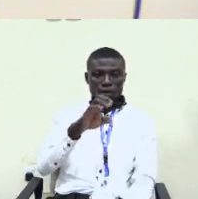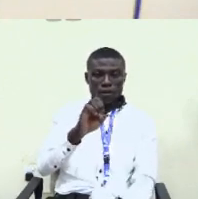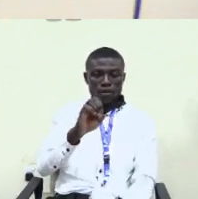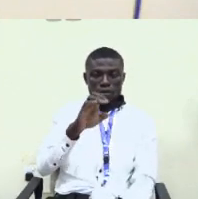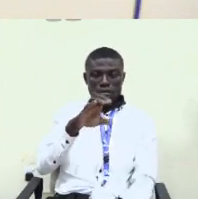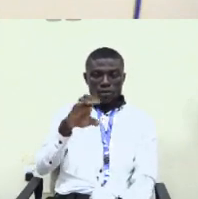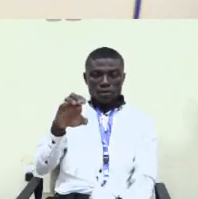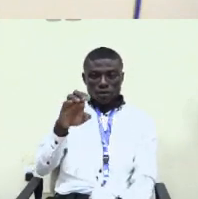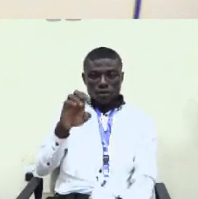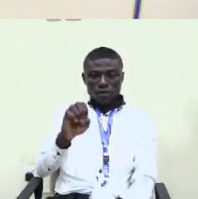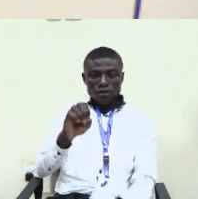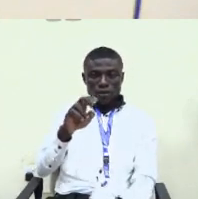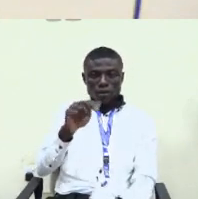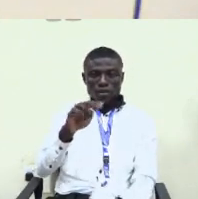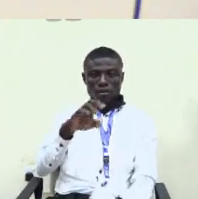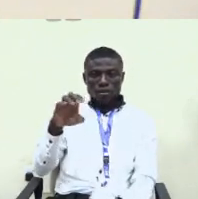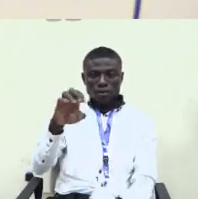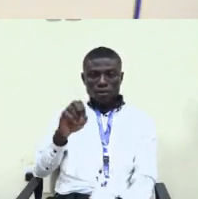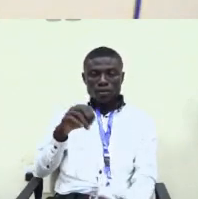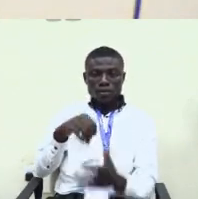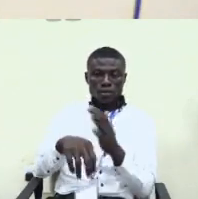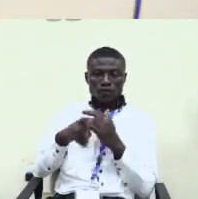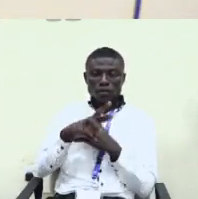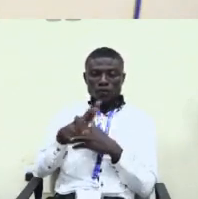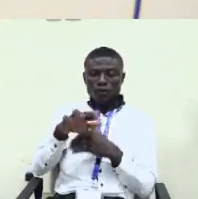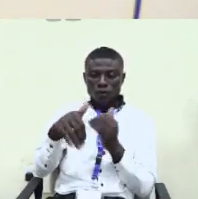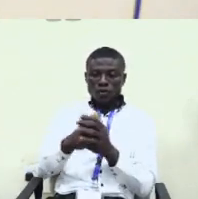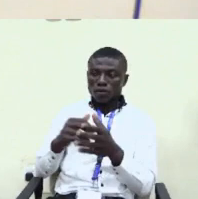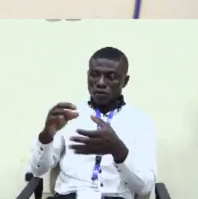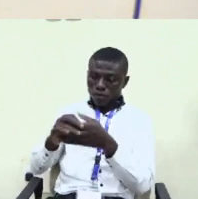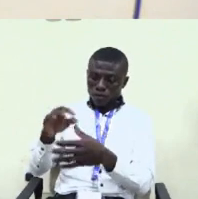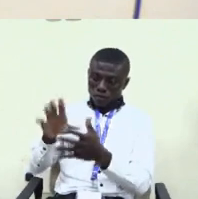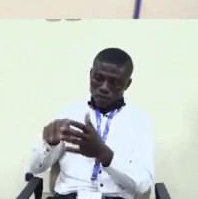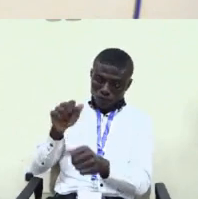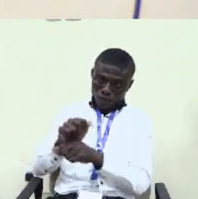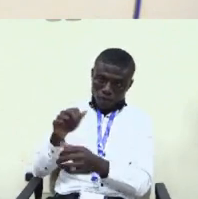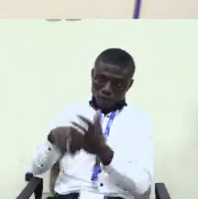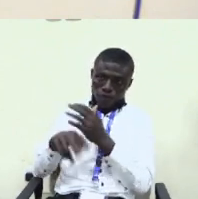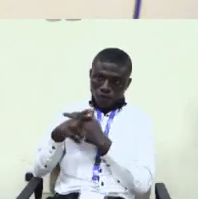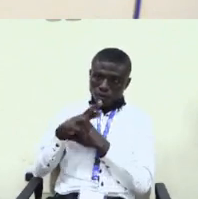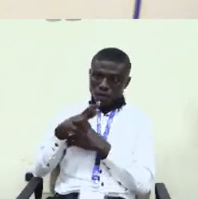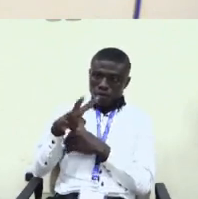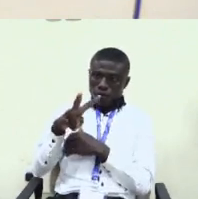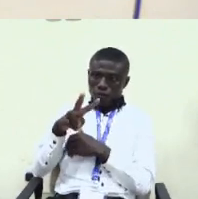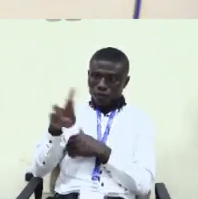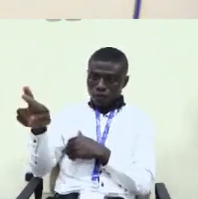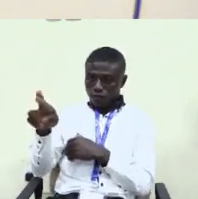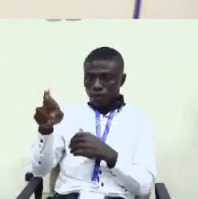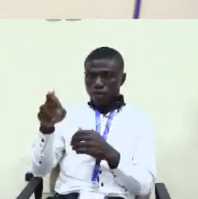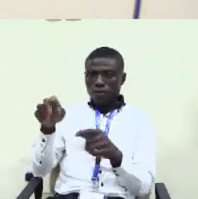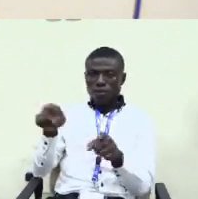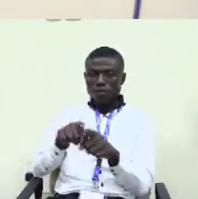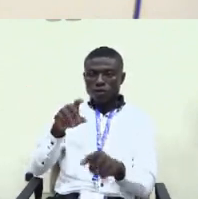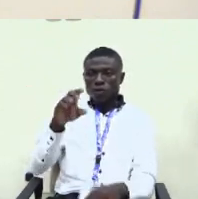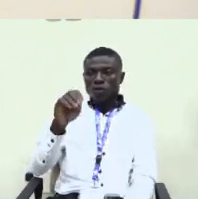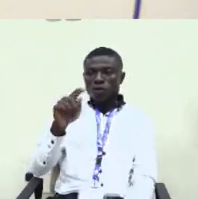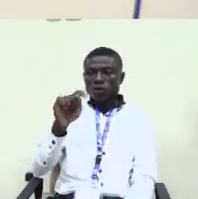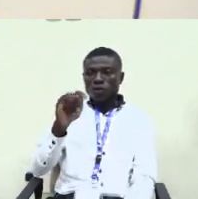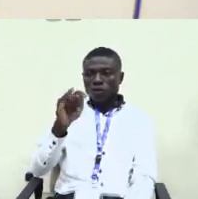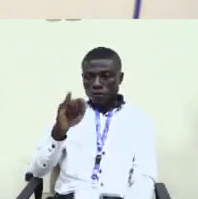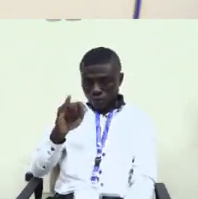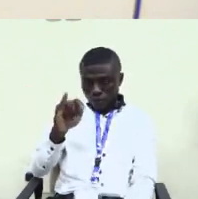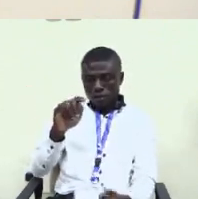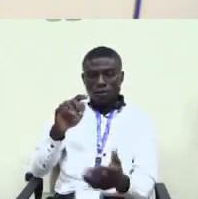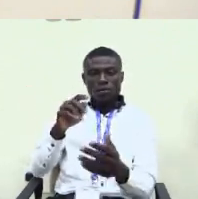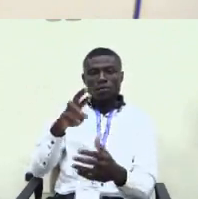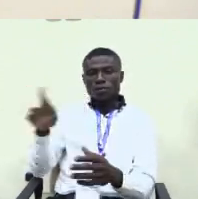this up as part of their work in the Volta and Otil region. They have their own community outreach program, and then